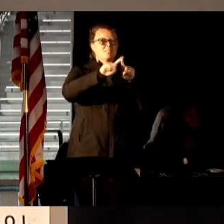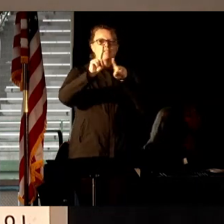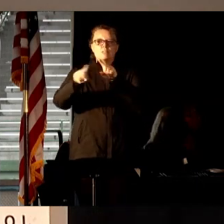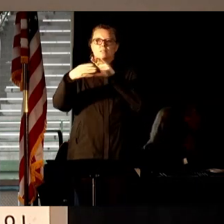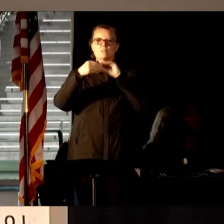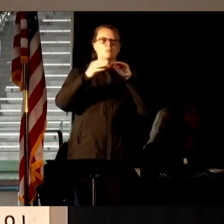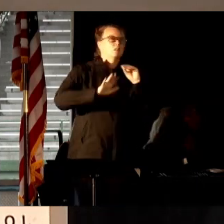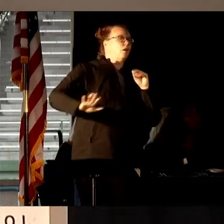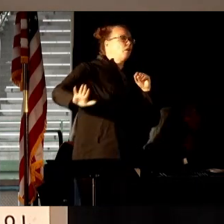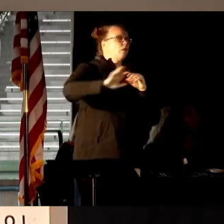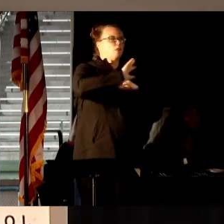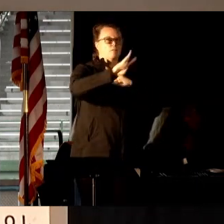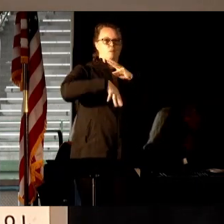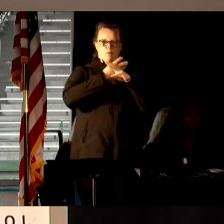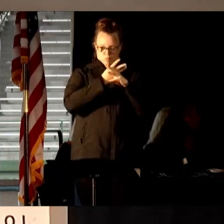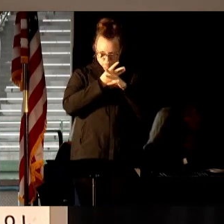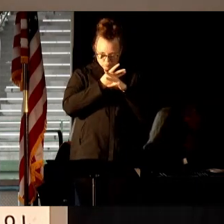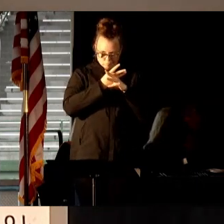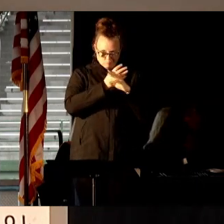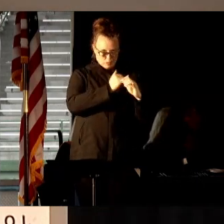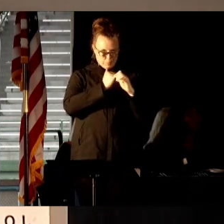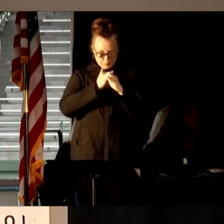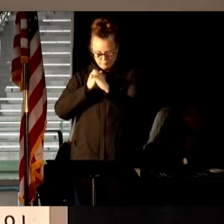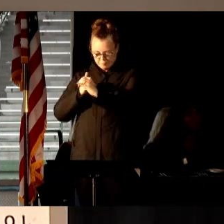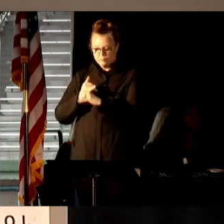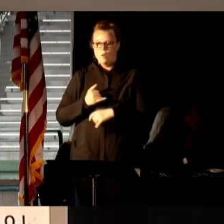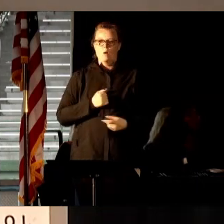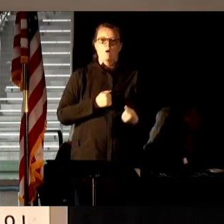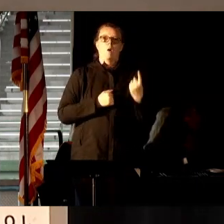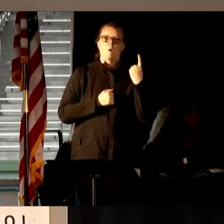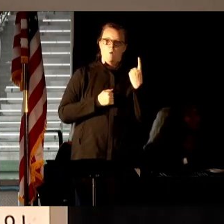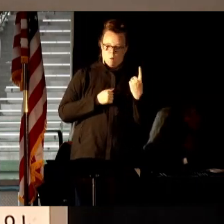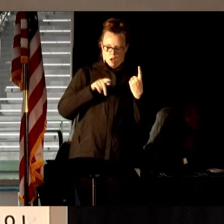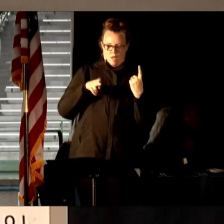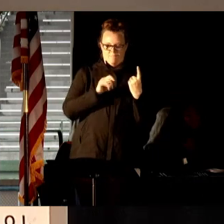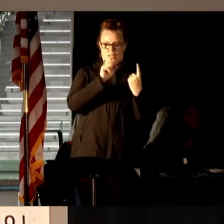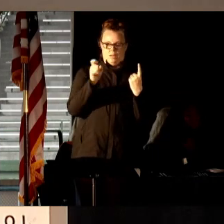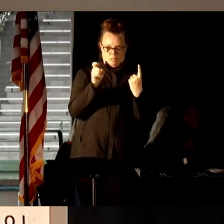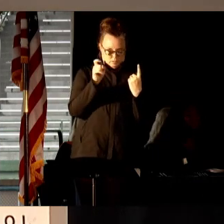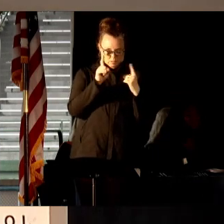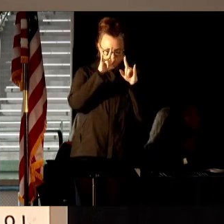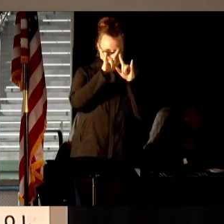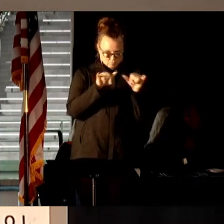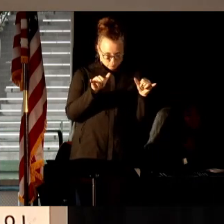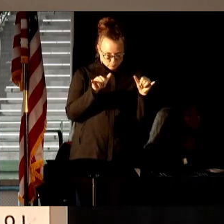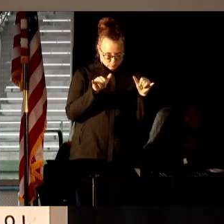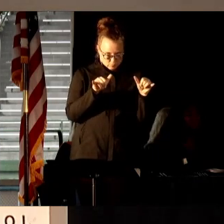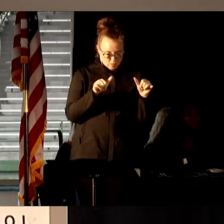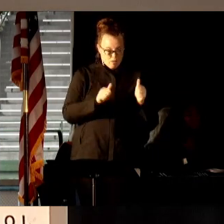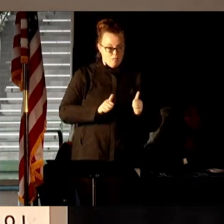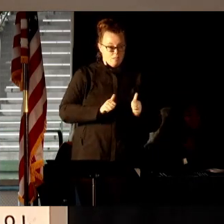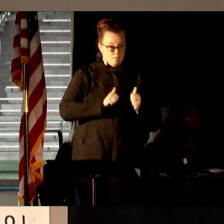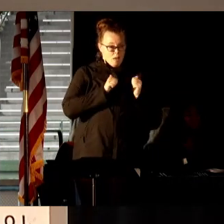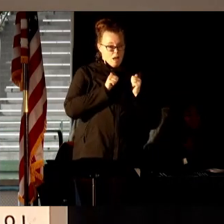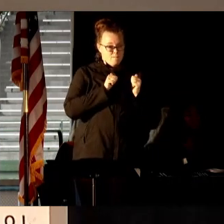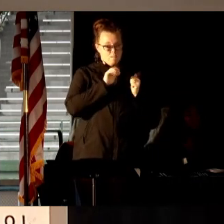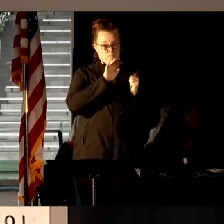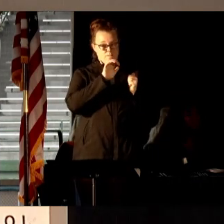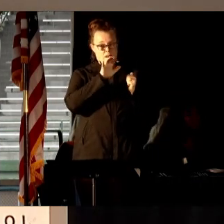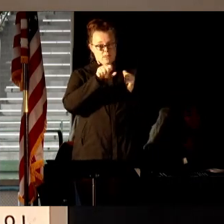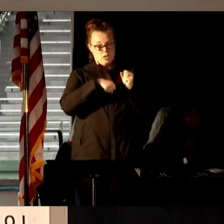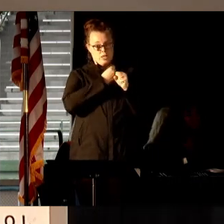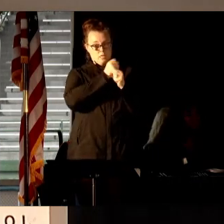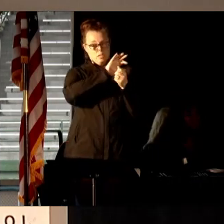the popular Western legend, only one Phoenix would live at a time, with each bird having a lifespan of about 500